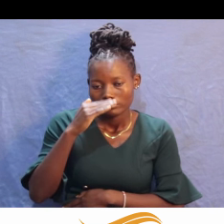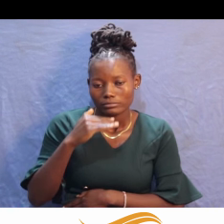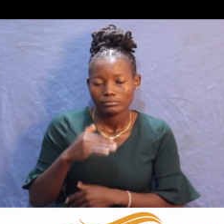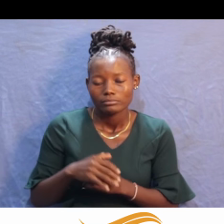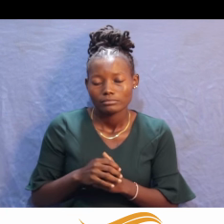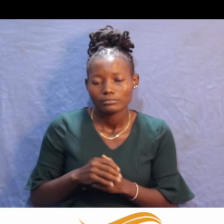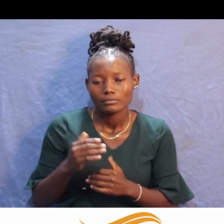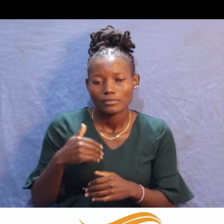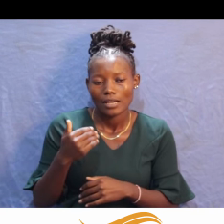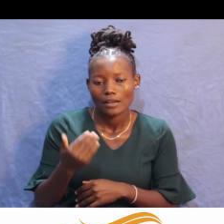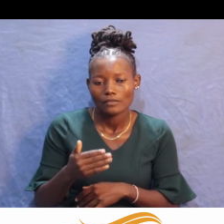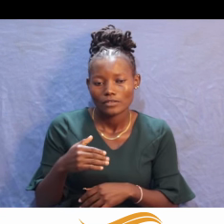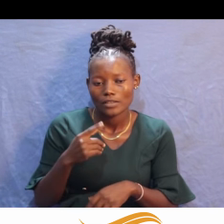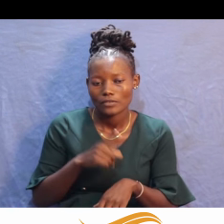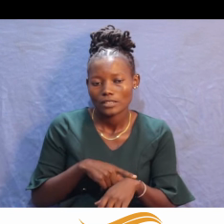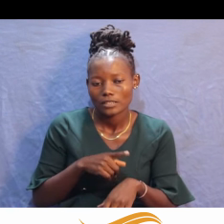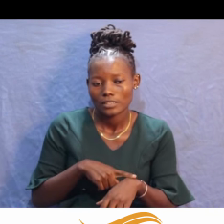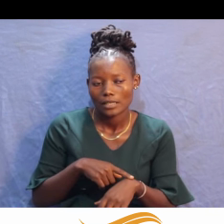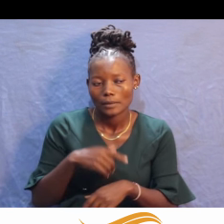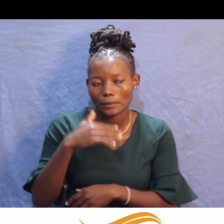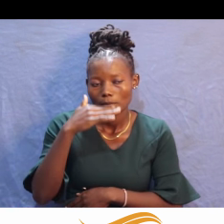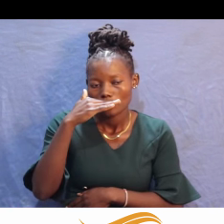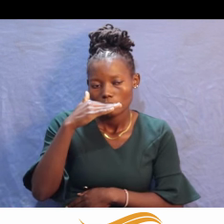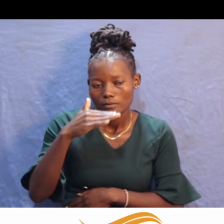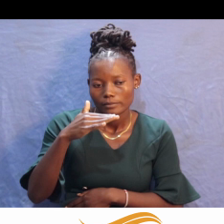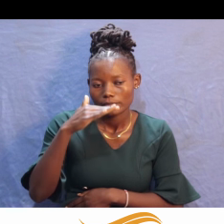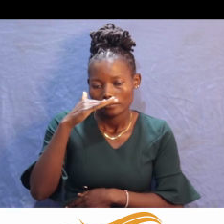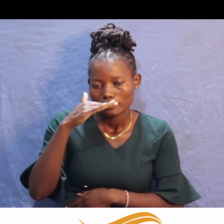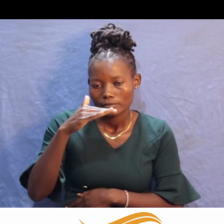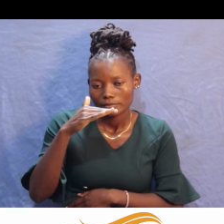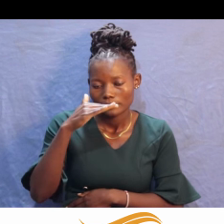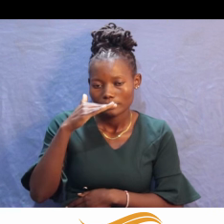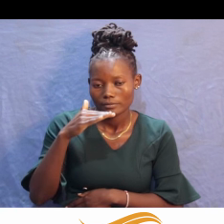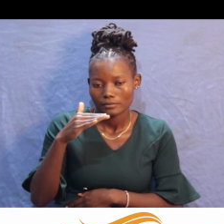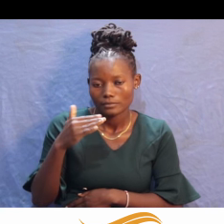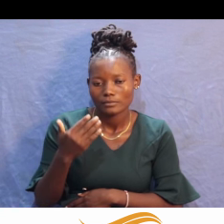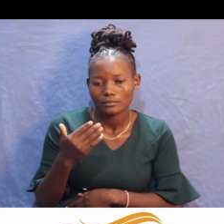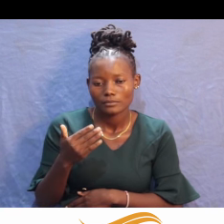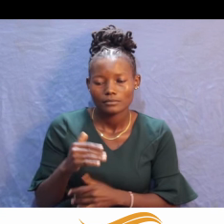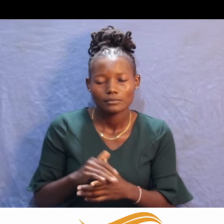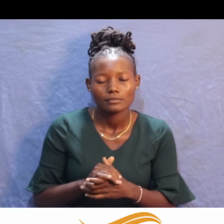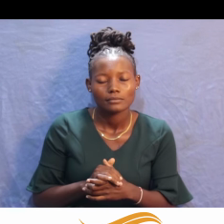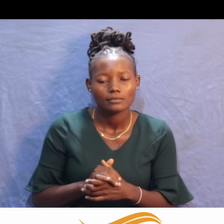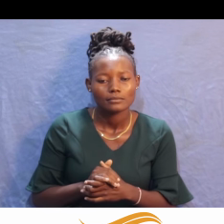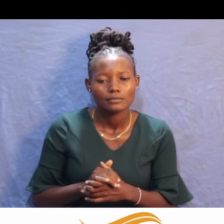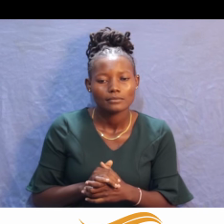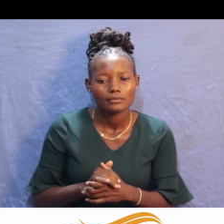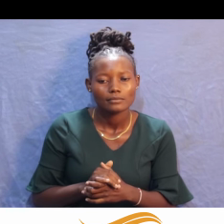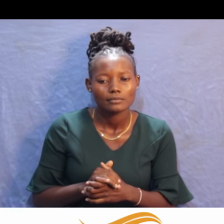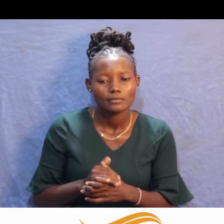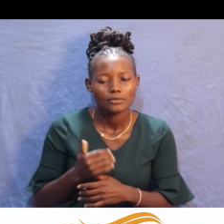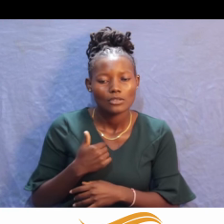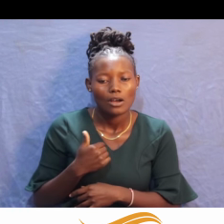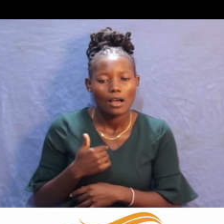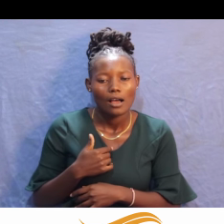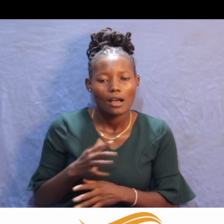optimally. As you take in your oxygen from the air, your cells in your body utilizes that oxygen, and you have